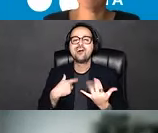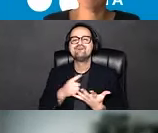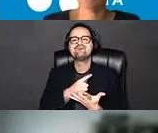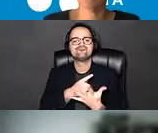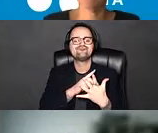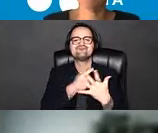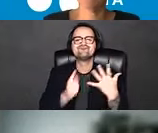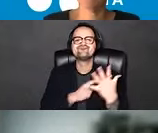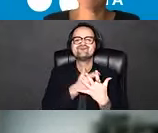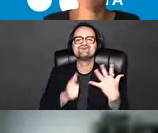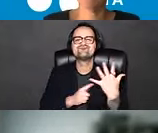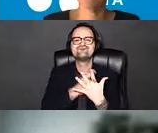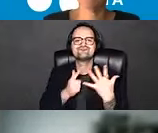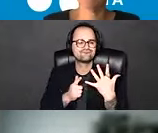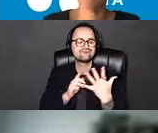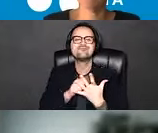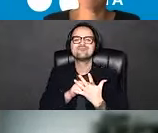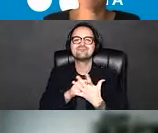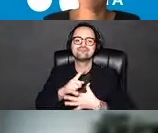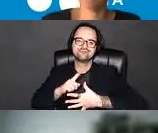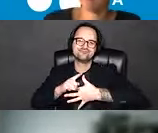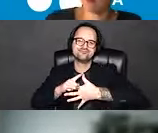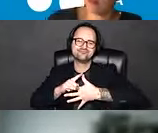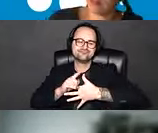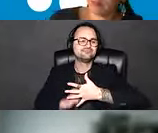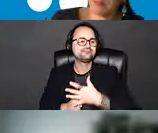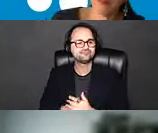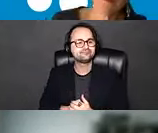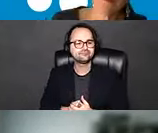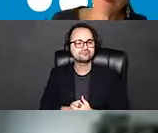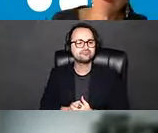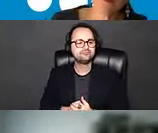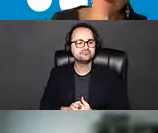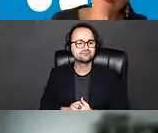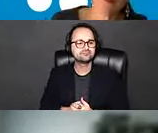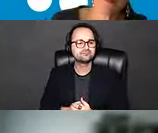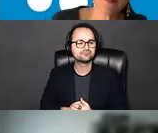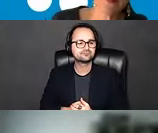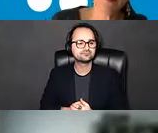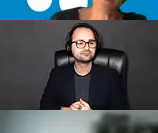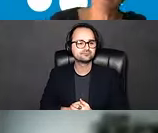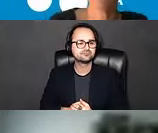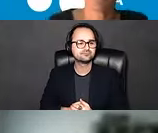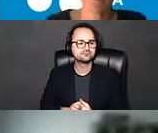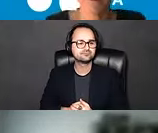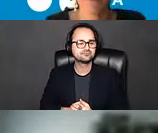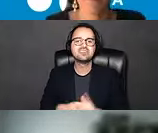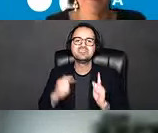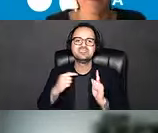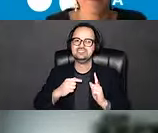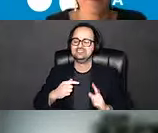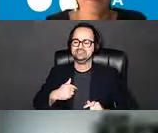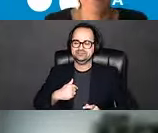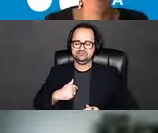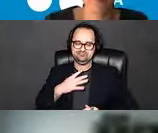these circles, starting with the one at the top, to share with you. And this is one of the most unsettling things that I